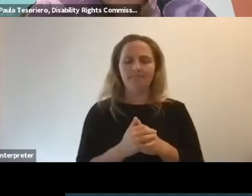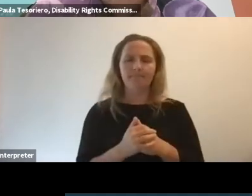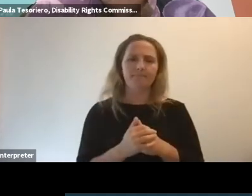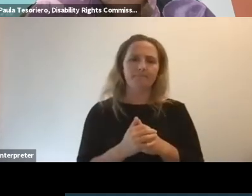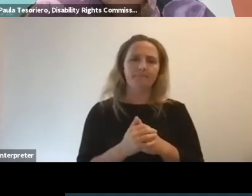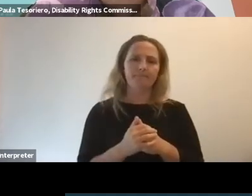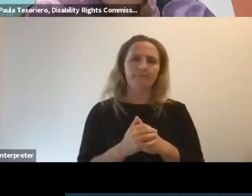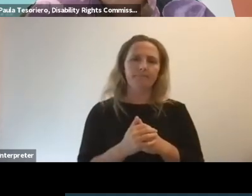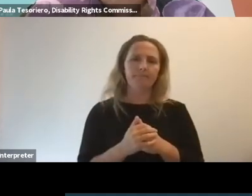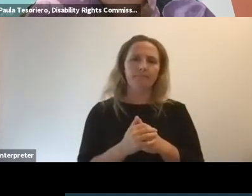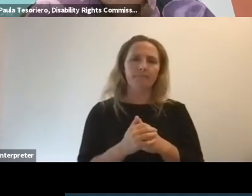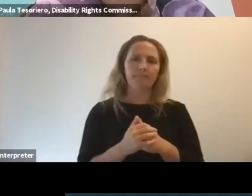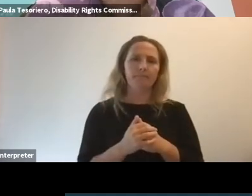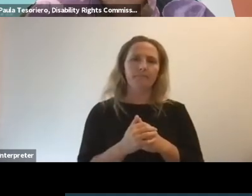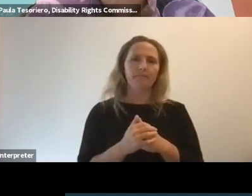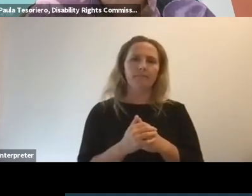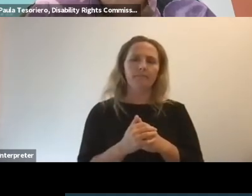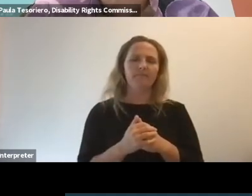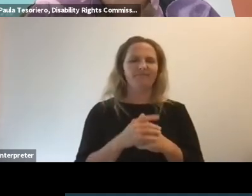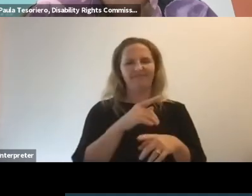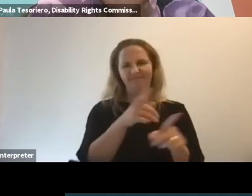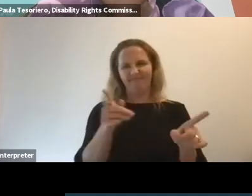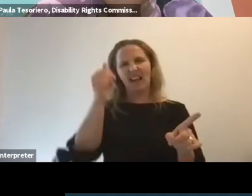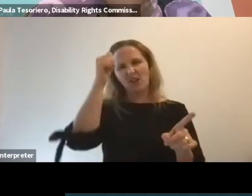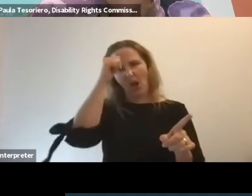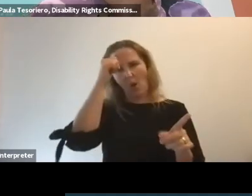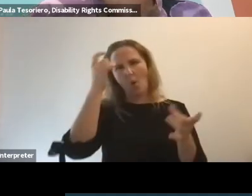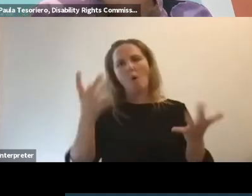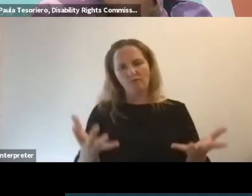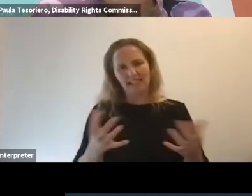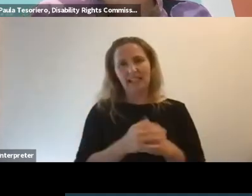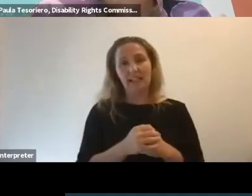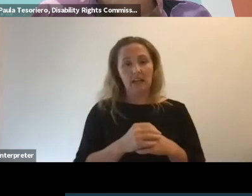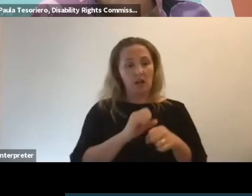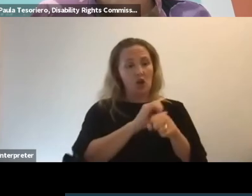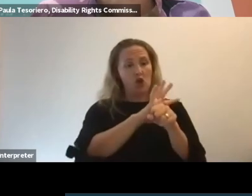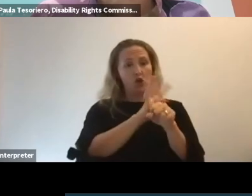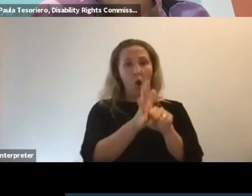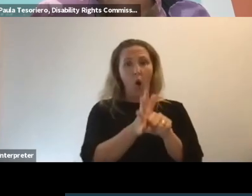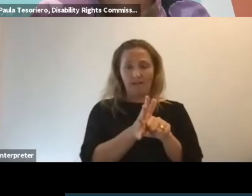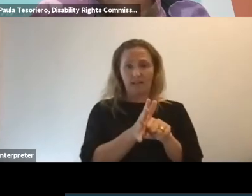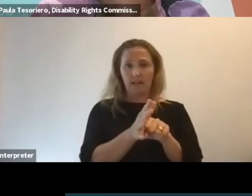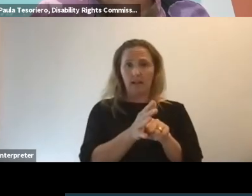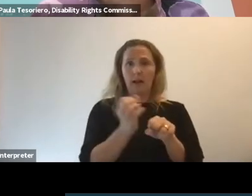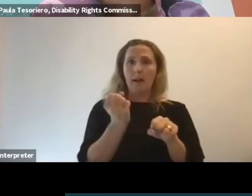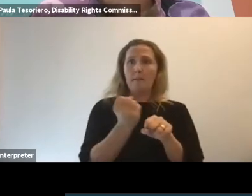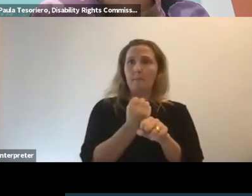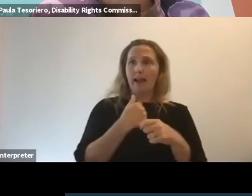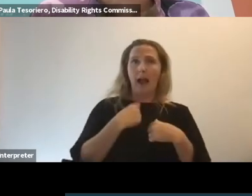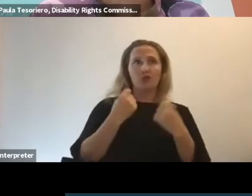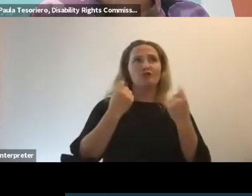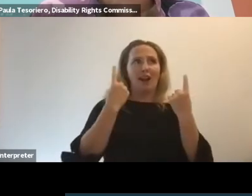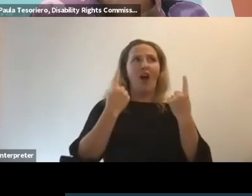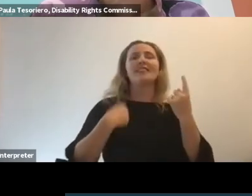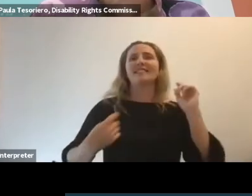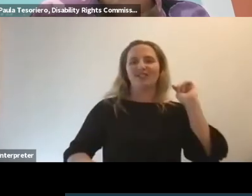know, COVID really has taught us that we can do things differently. And I personally